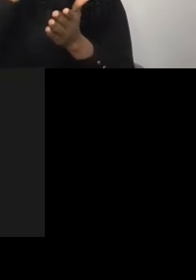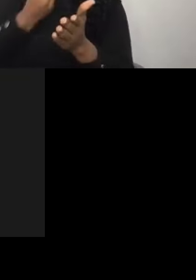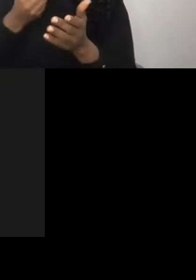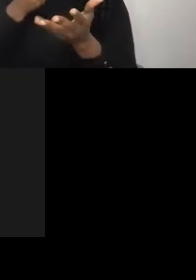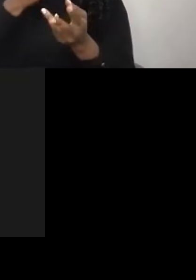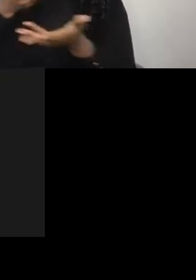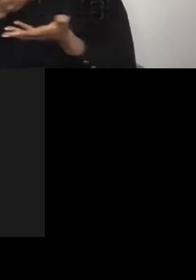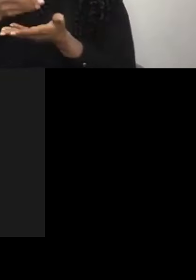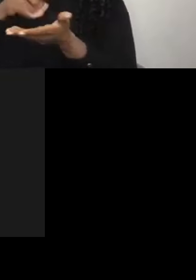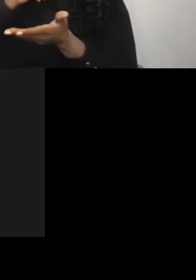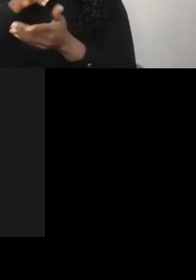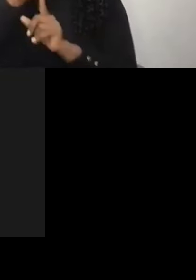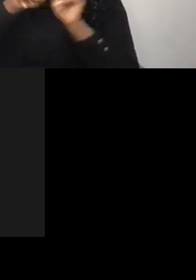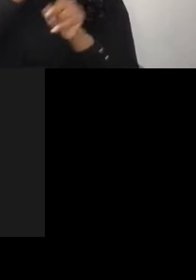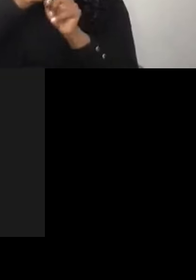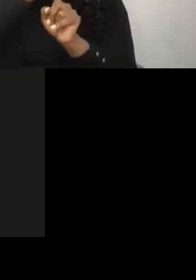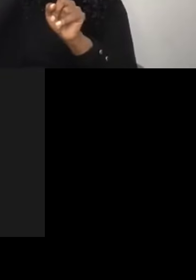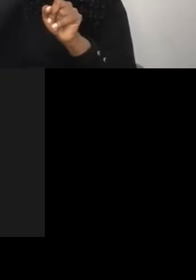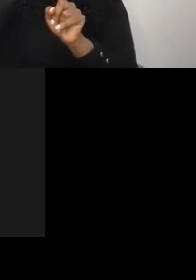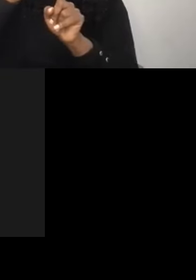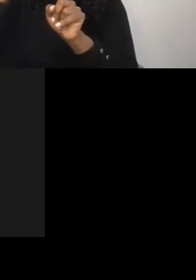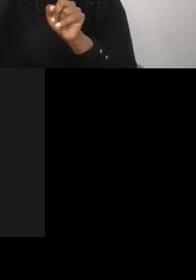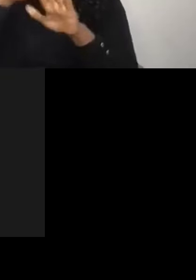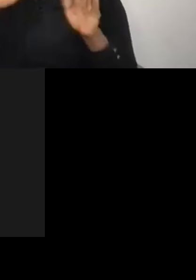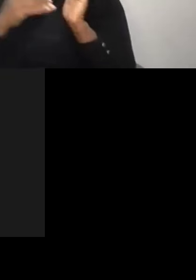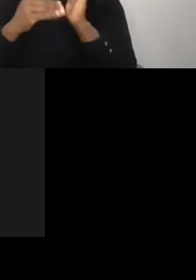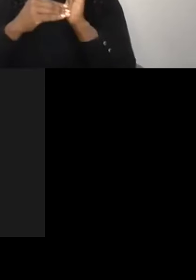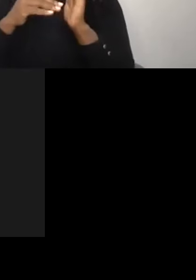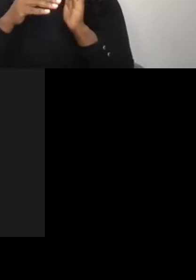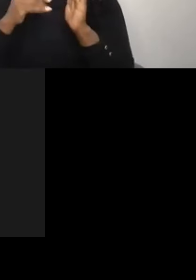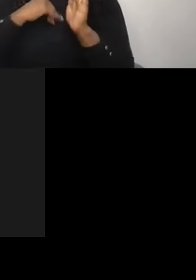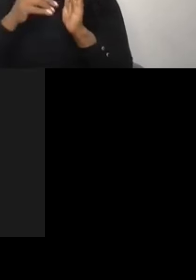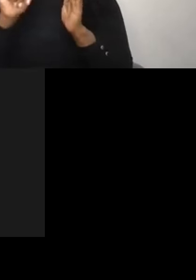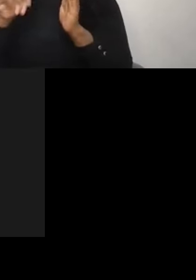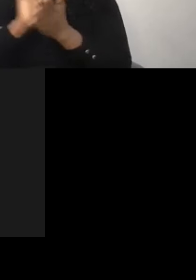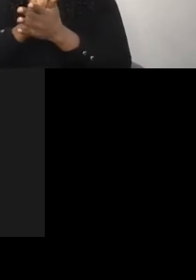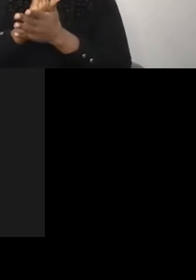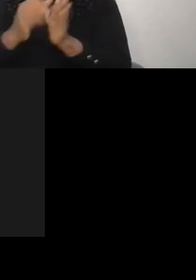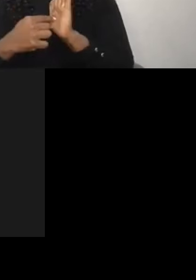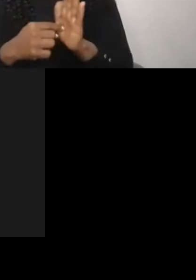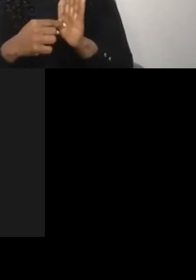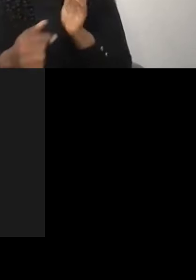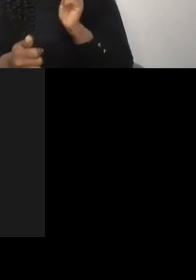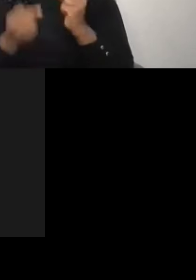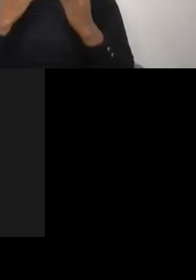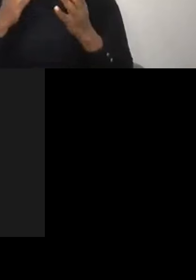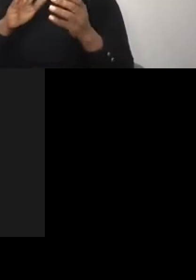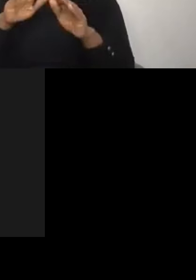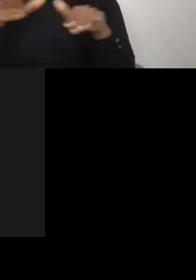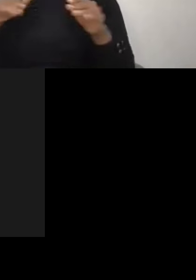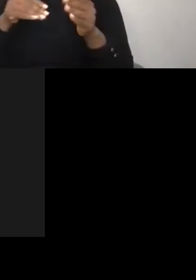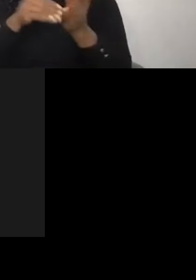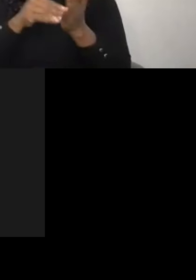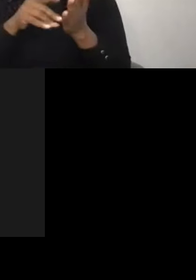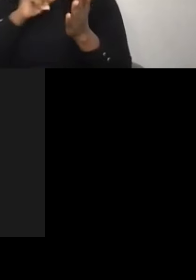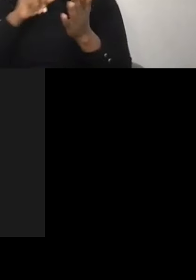kids about that. But I think with pediatricians, having the videos is important. I think many pediatricians are extremely well-trained,